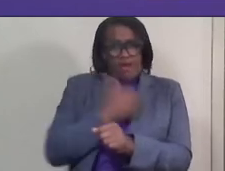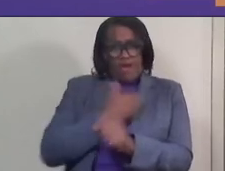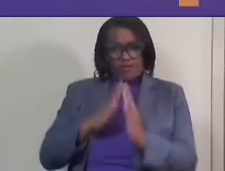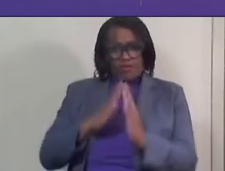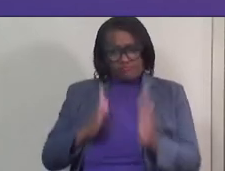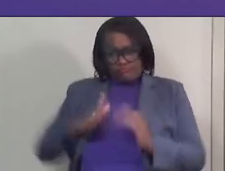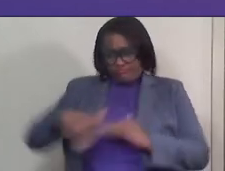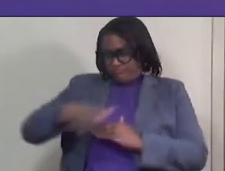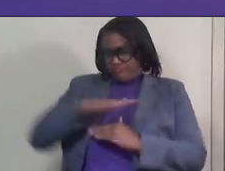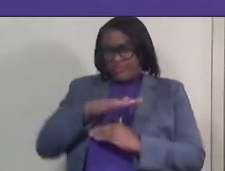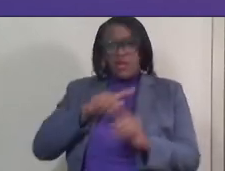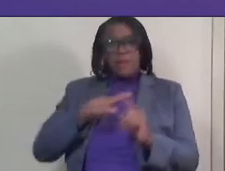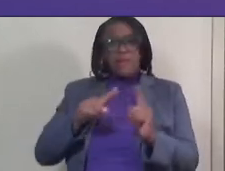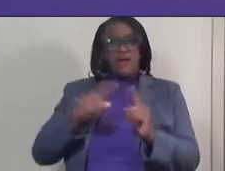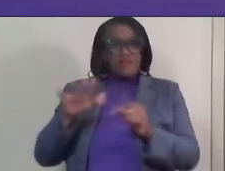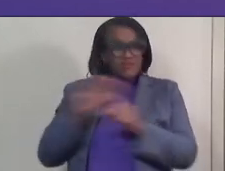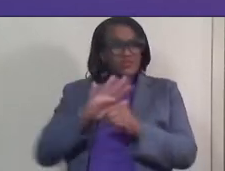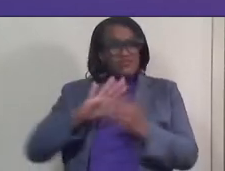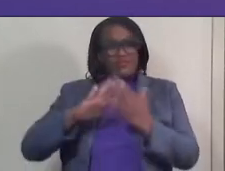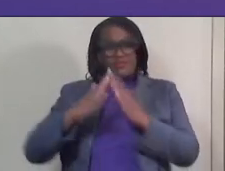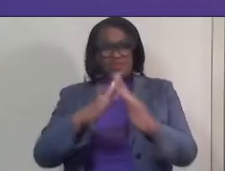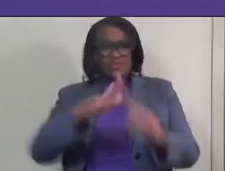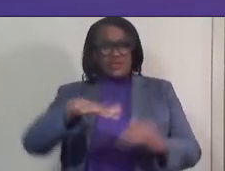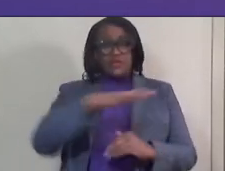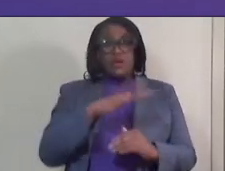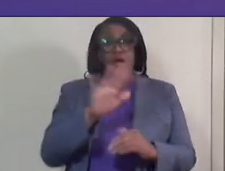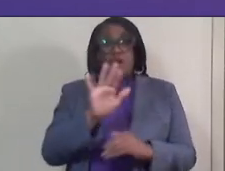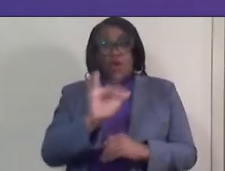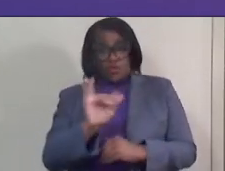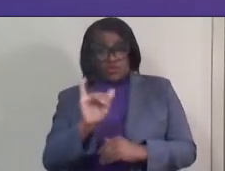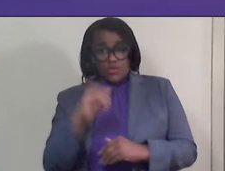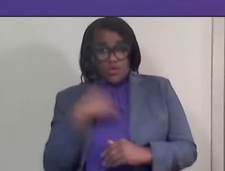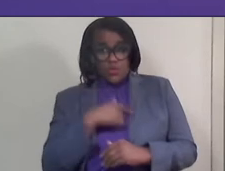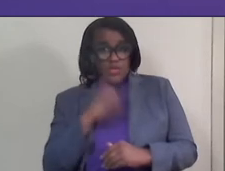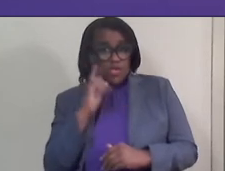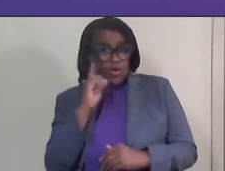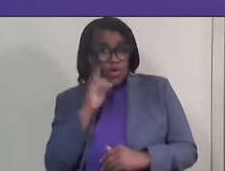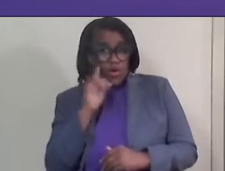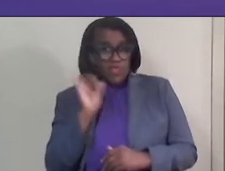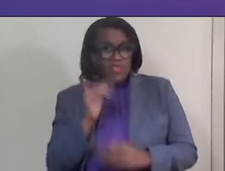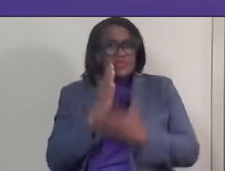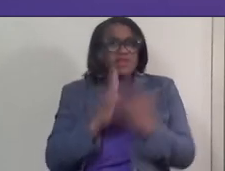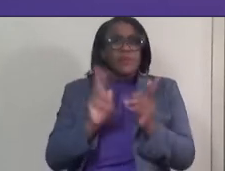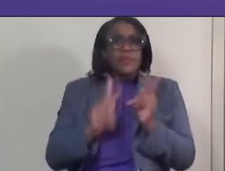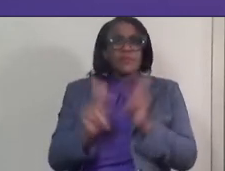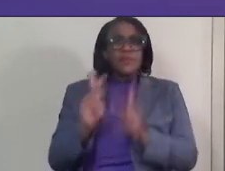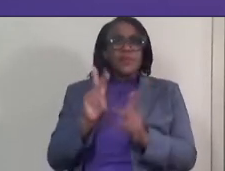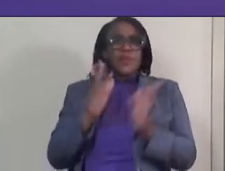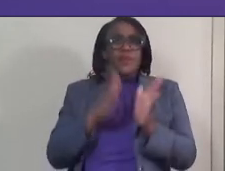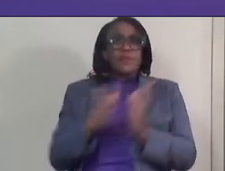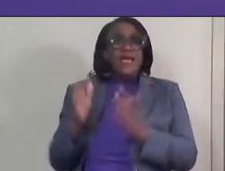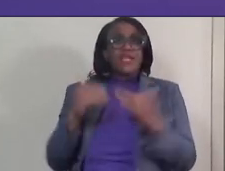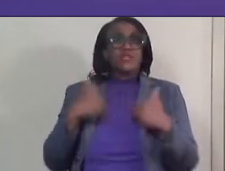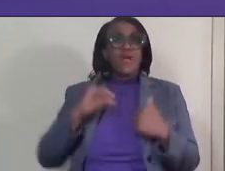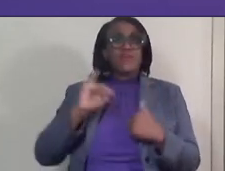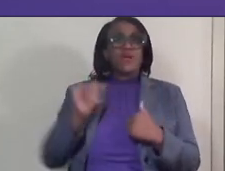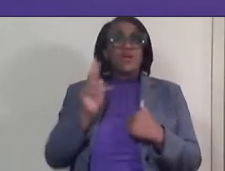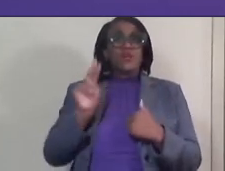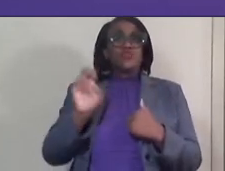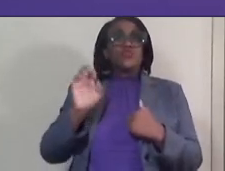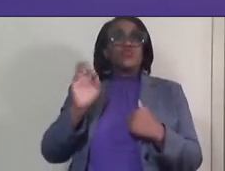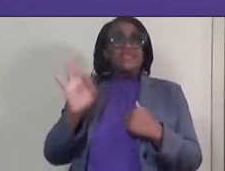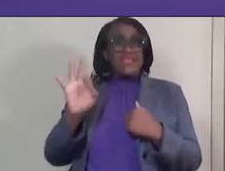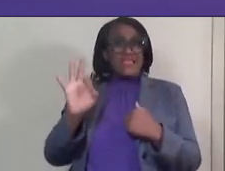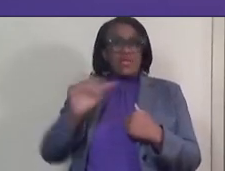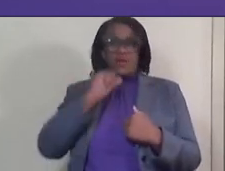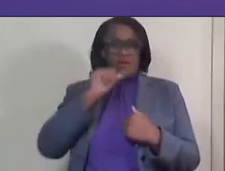community. A side note was that we heard that there were some folks that were going to do a Juneteenth that weren't Black, which